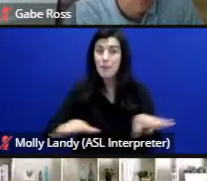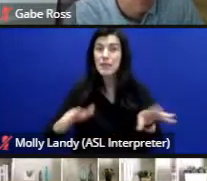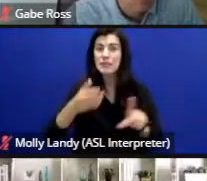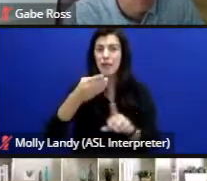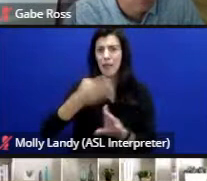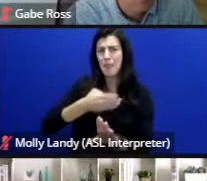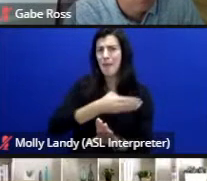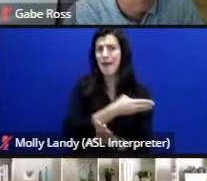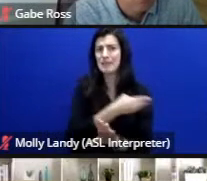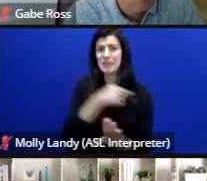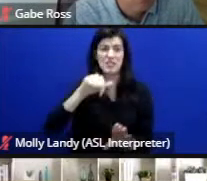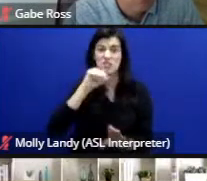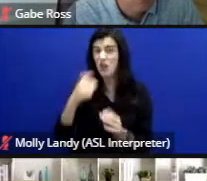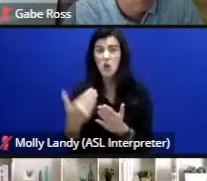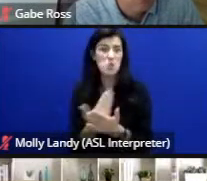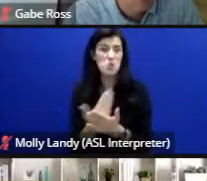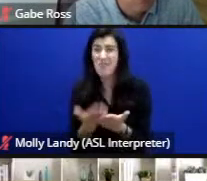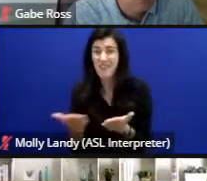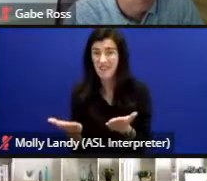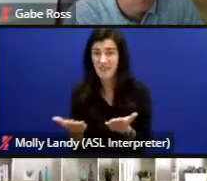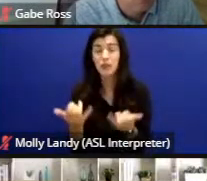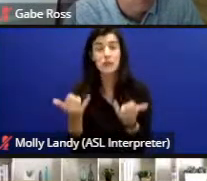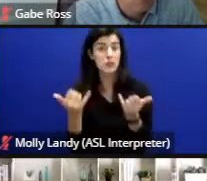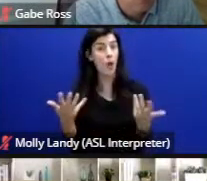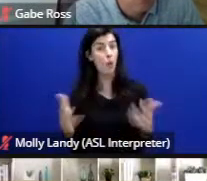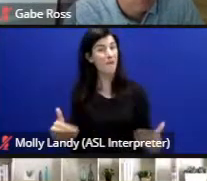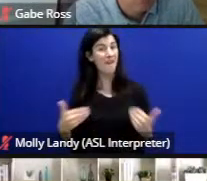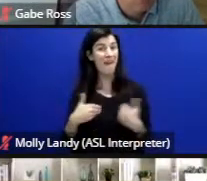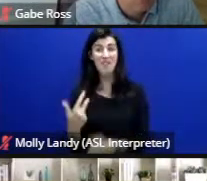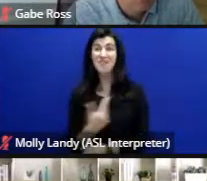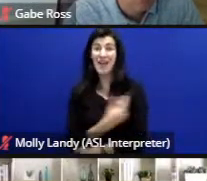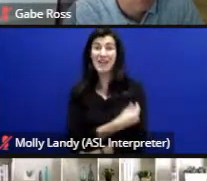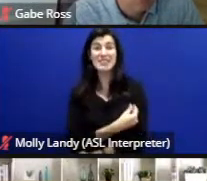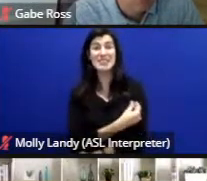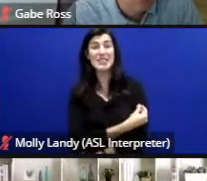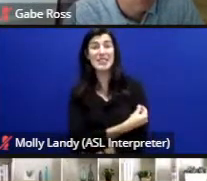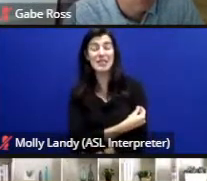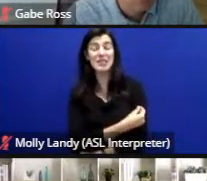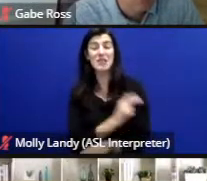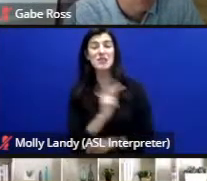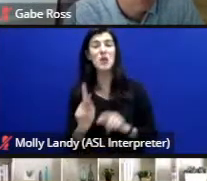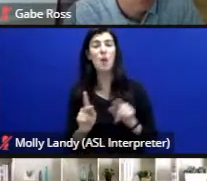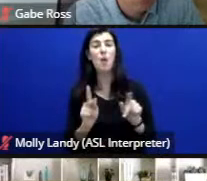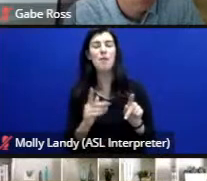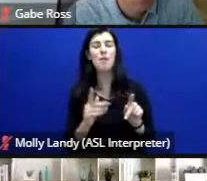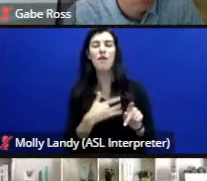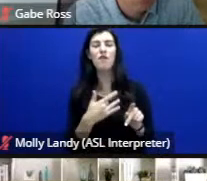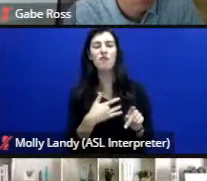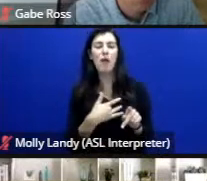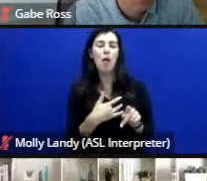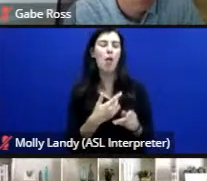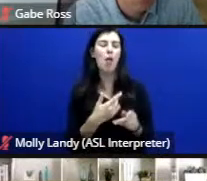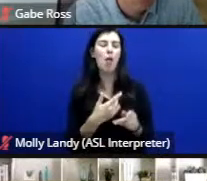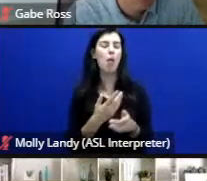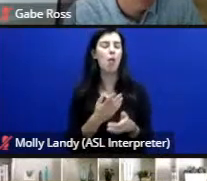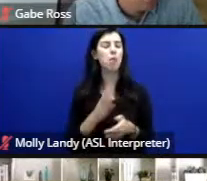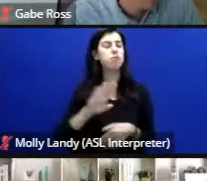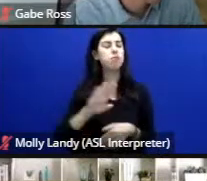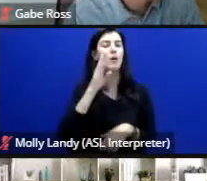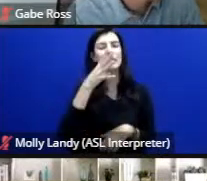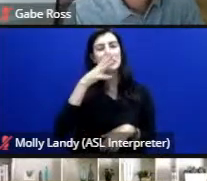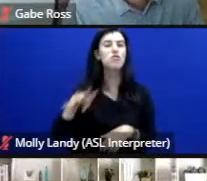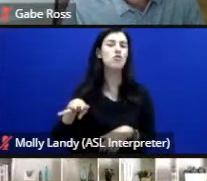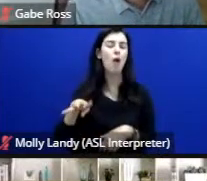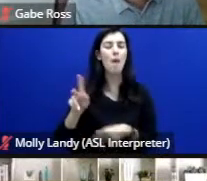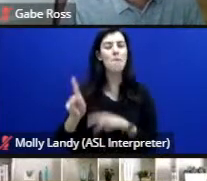that we have the vaccine, people are going, well, let's completely disregard the immune response. So